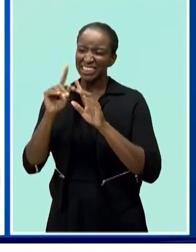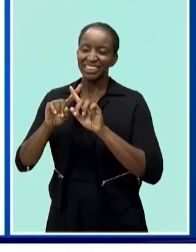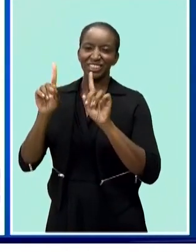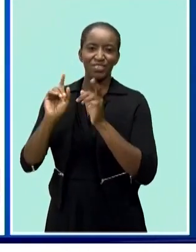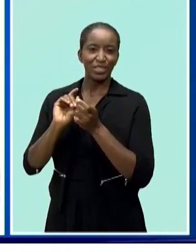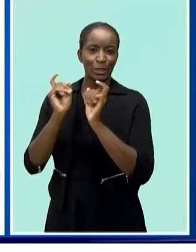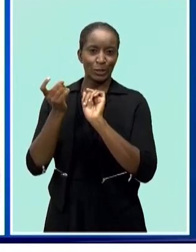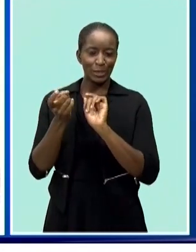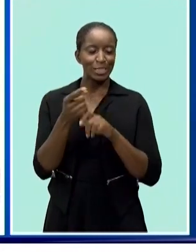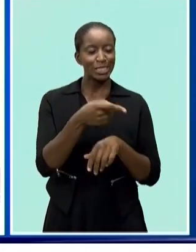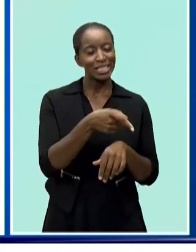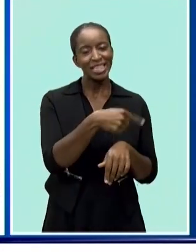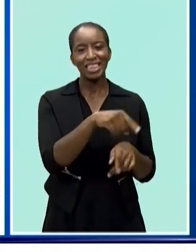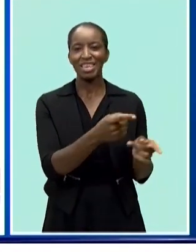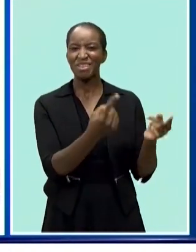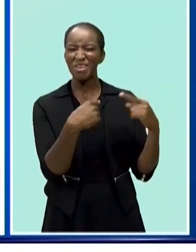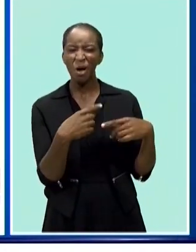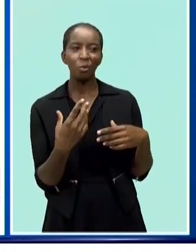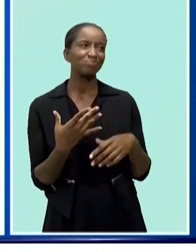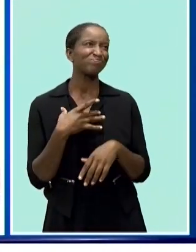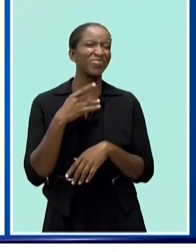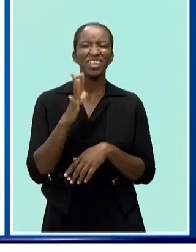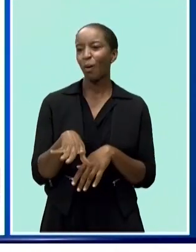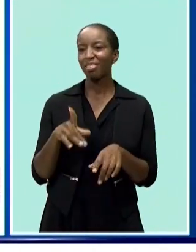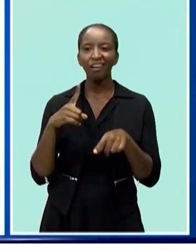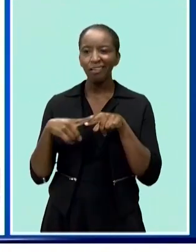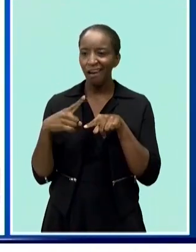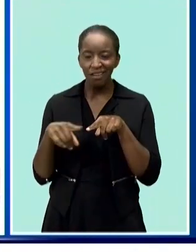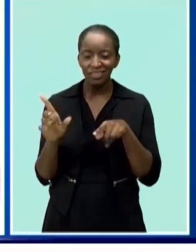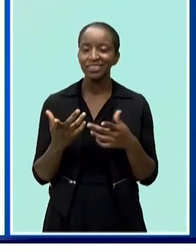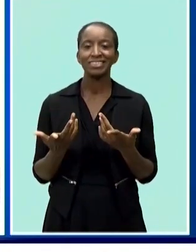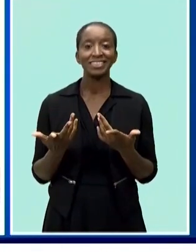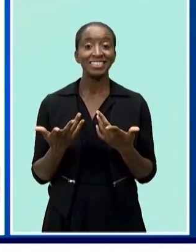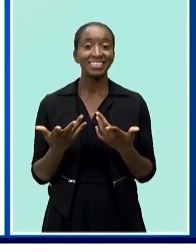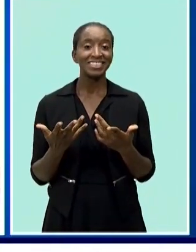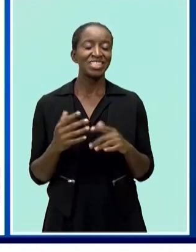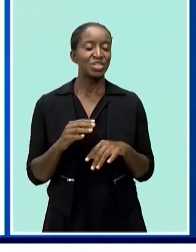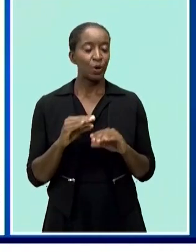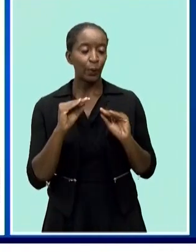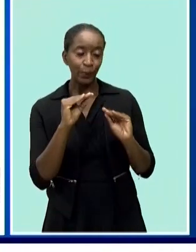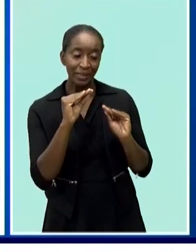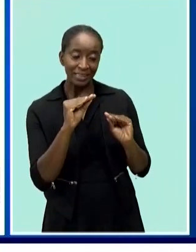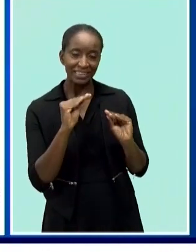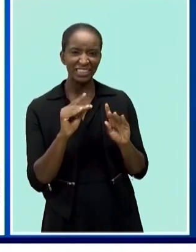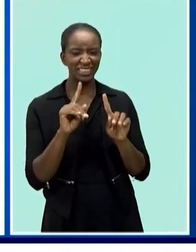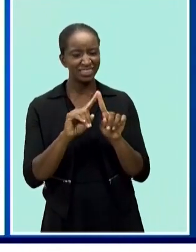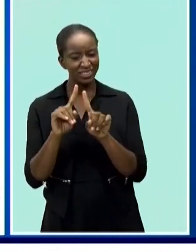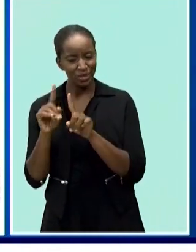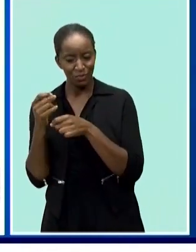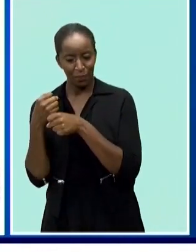they didn't like breadfruit, they didn't like carrot, but we showed them different ways in which they can use these products,